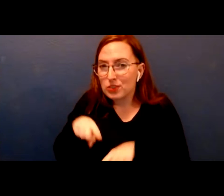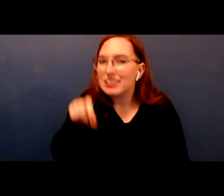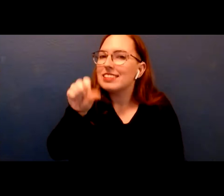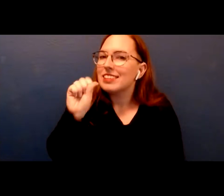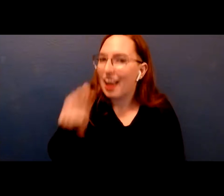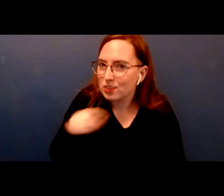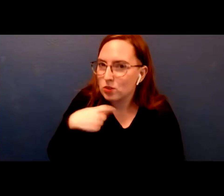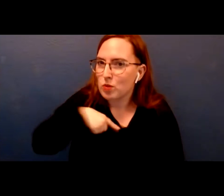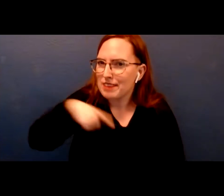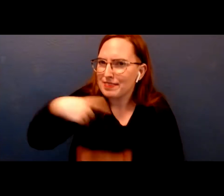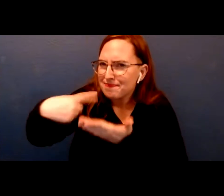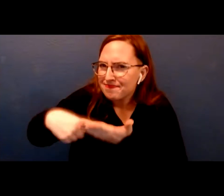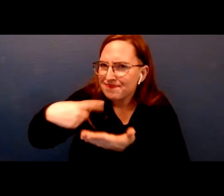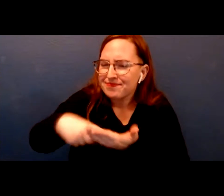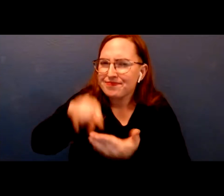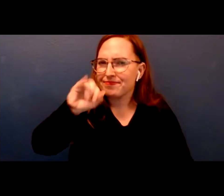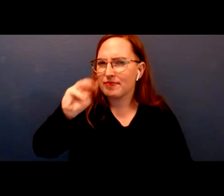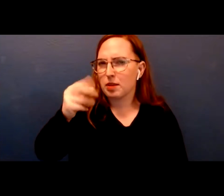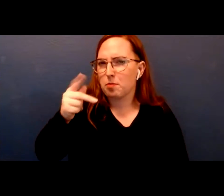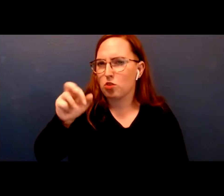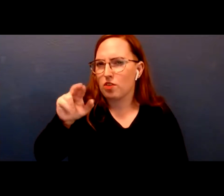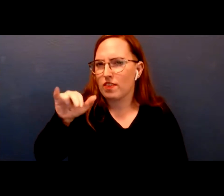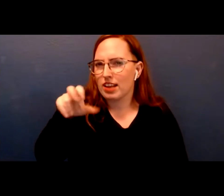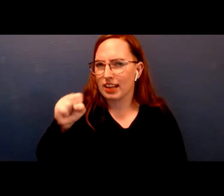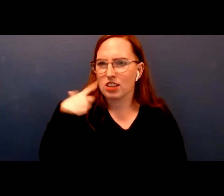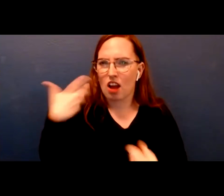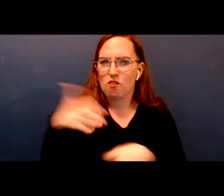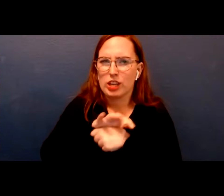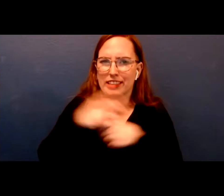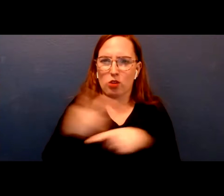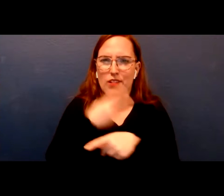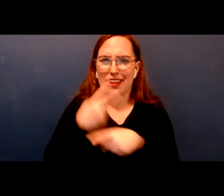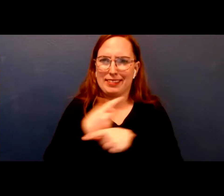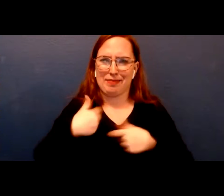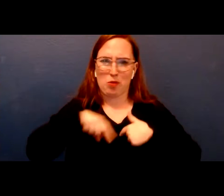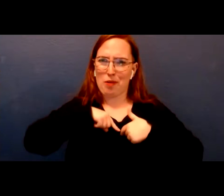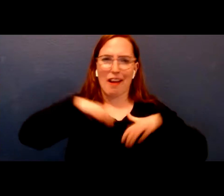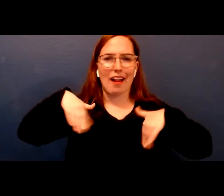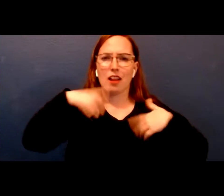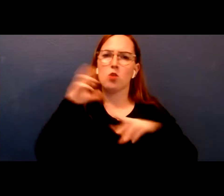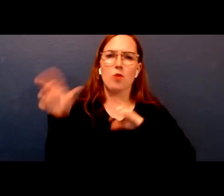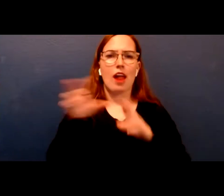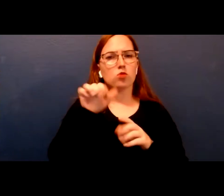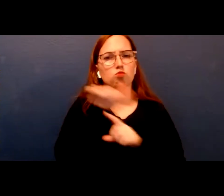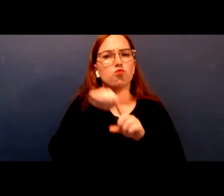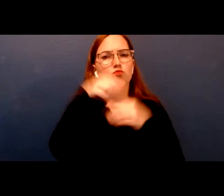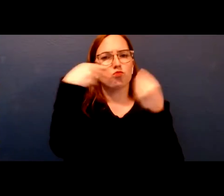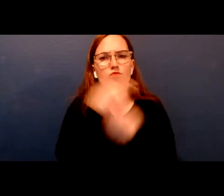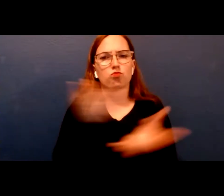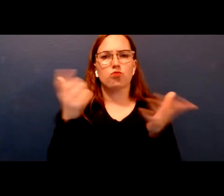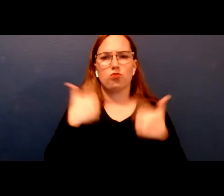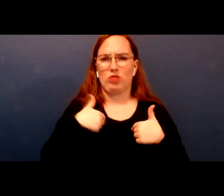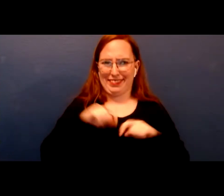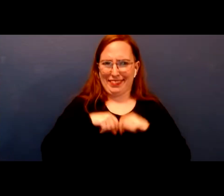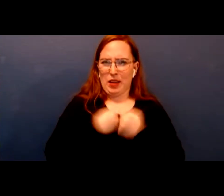coverage calculations. We're again not ready to share those yet. We still need to digest those as a